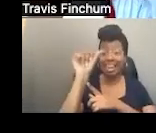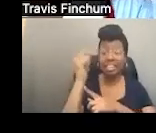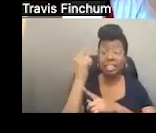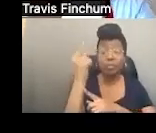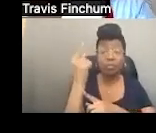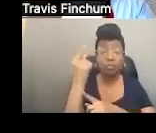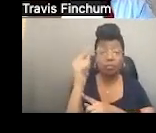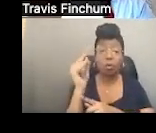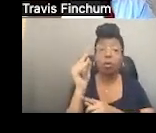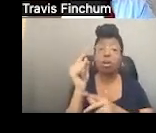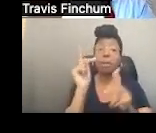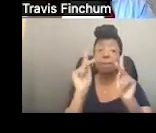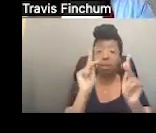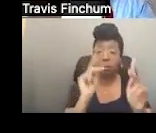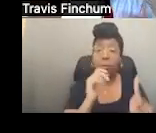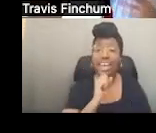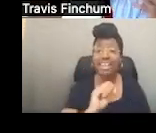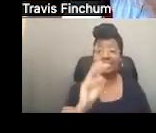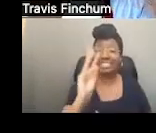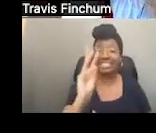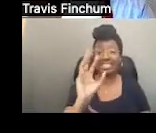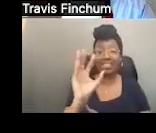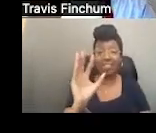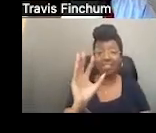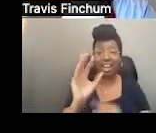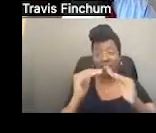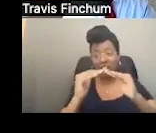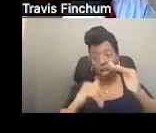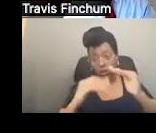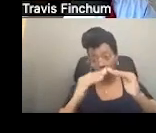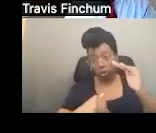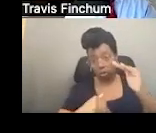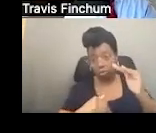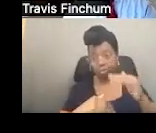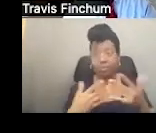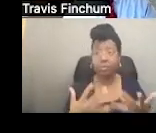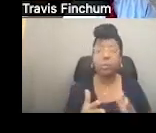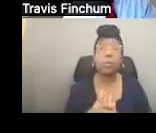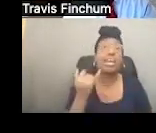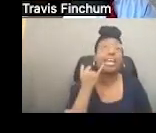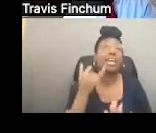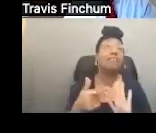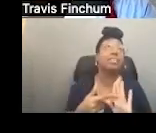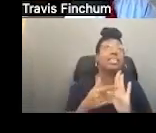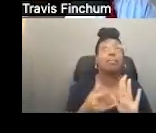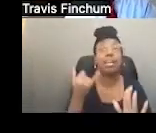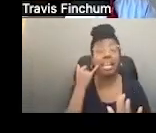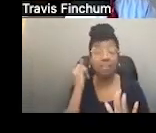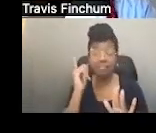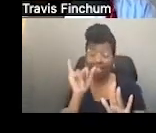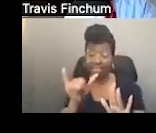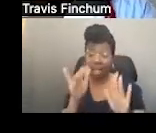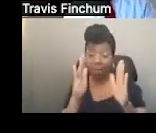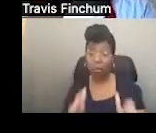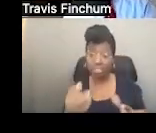and the funds are protected. So the individual, let's say they've had an accident and there's a lawsuit and